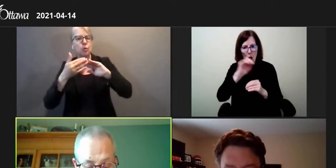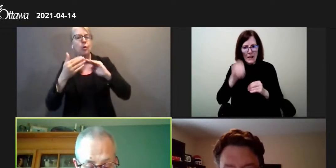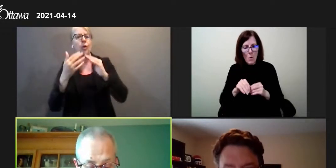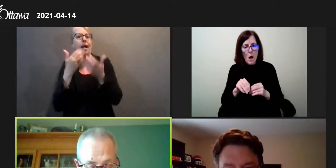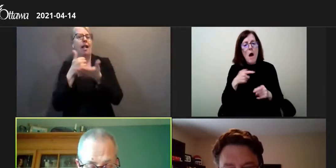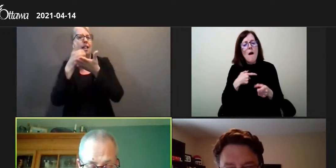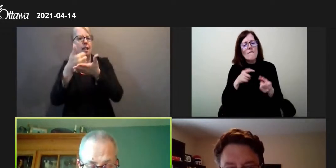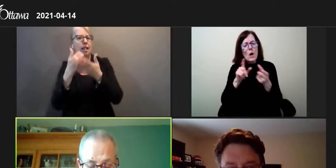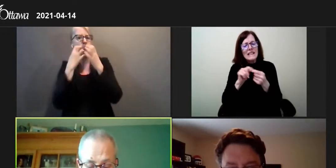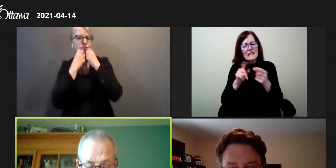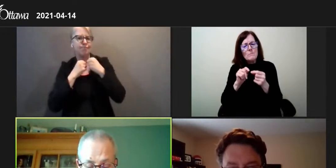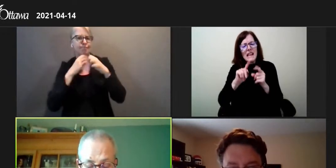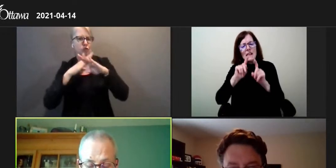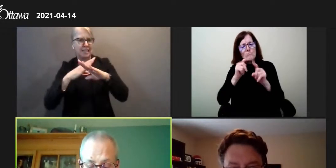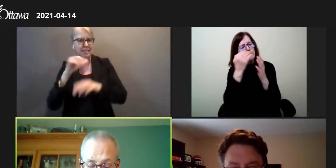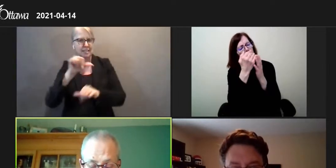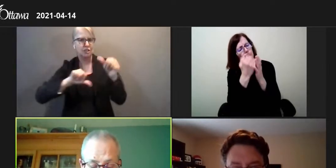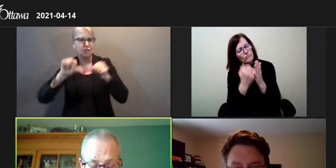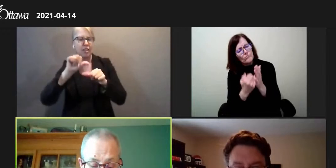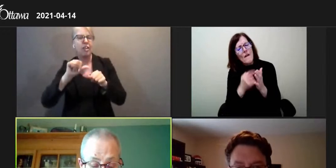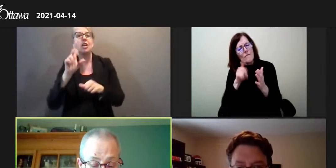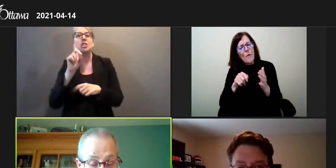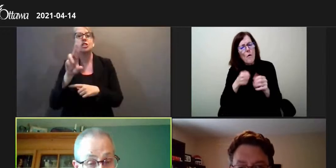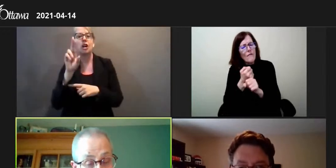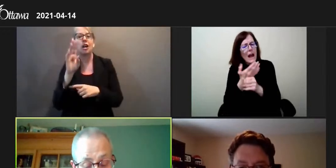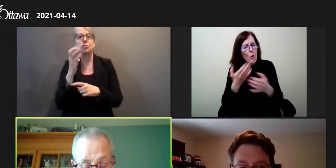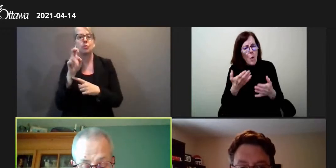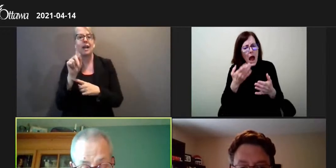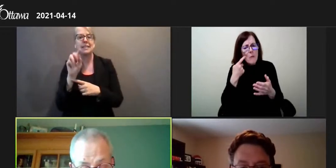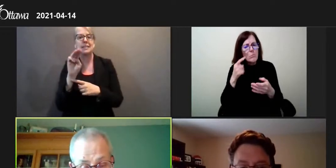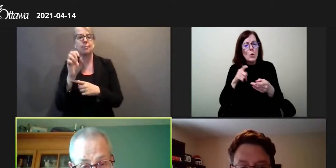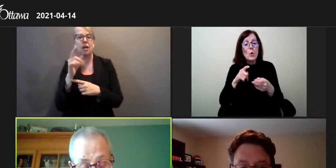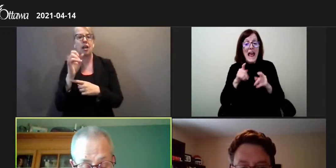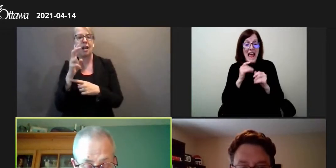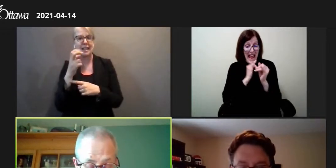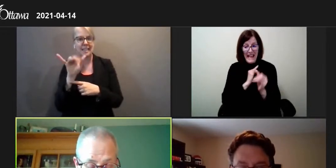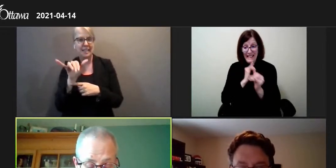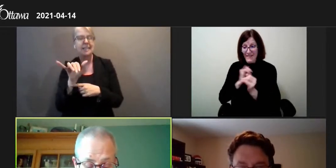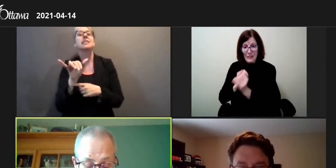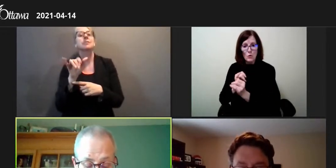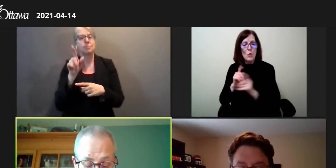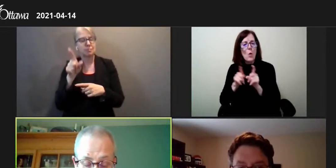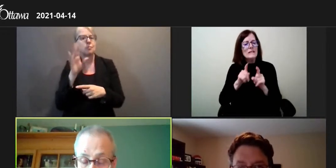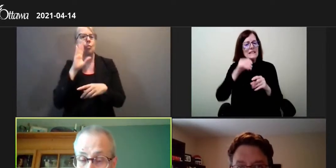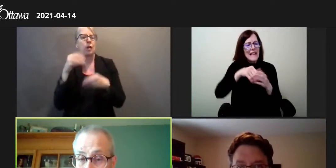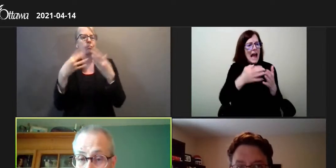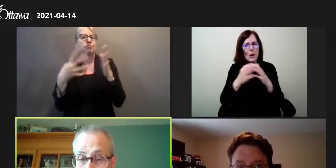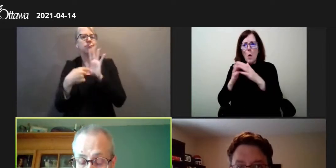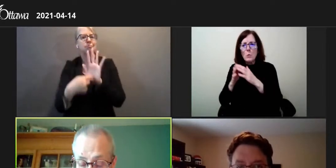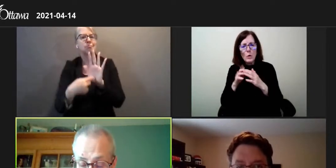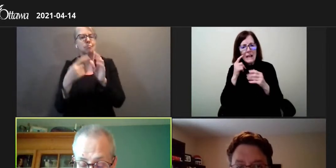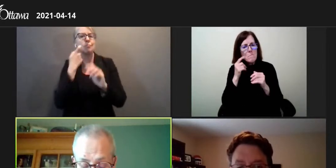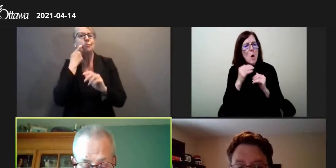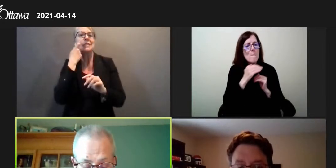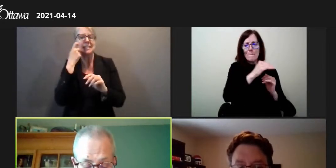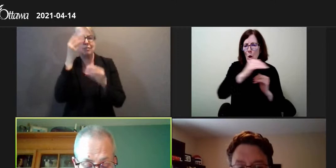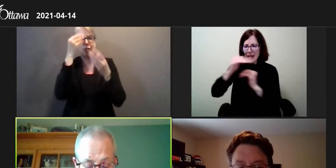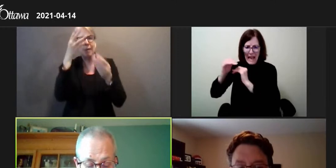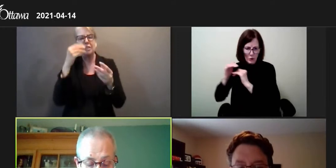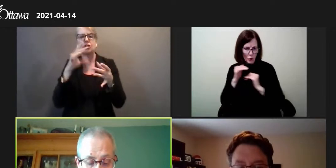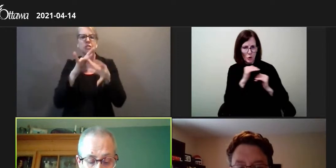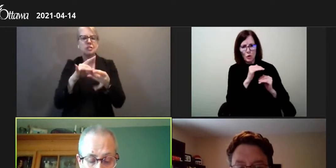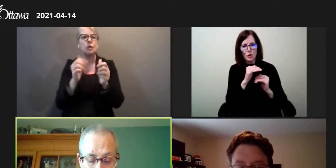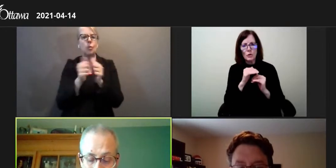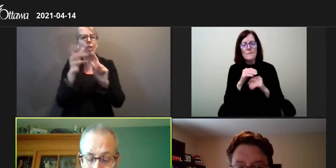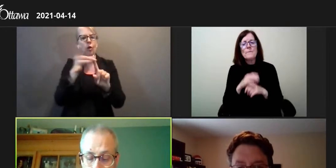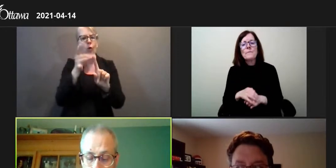other. Dr. Brent Mulockney will be presenting the most recent information regarding the transmission of COVID in our city.